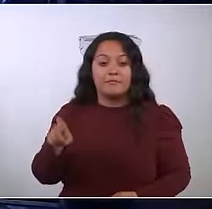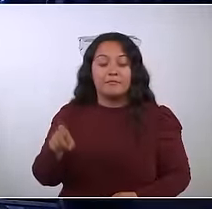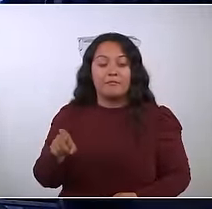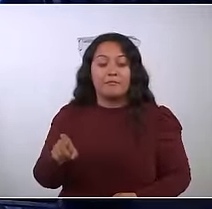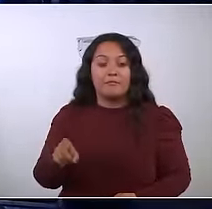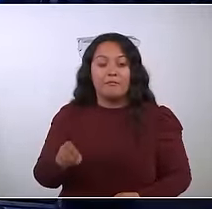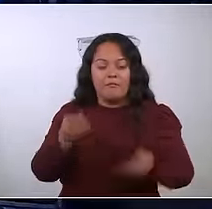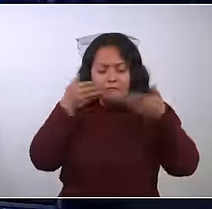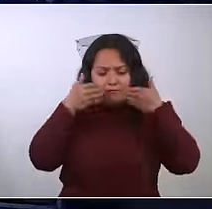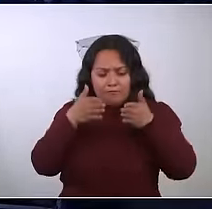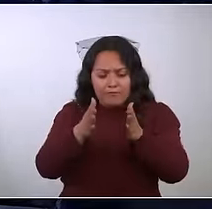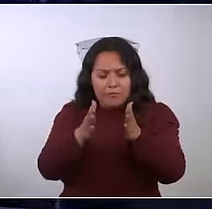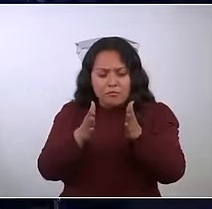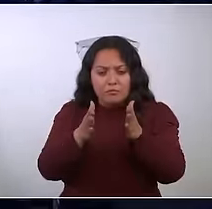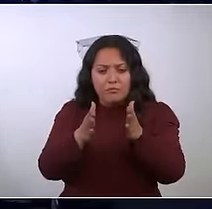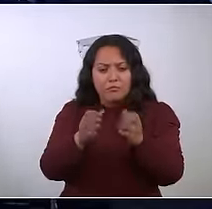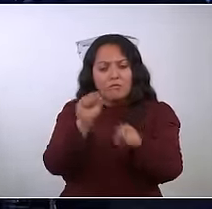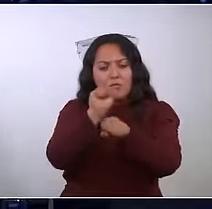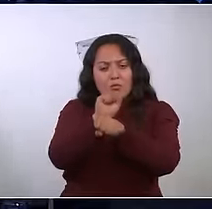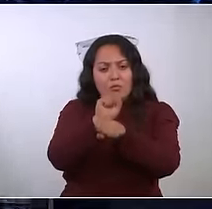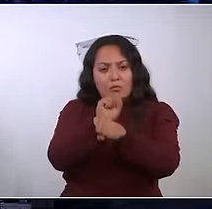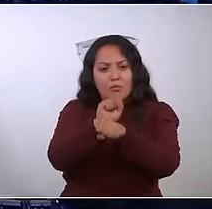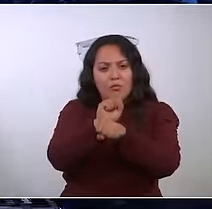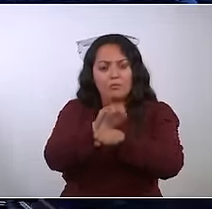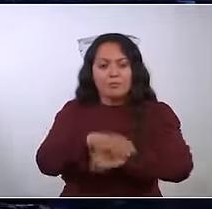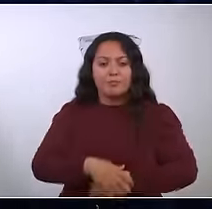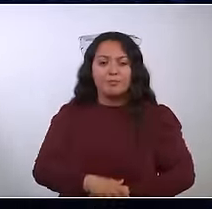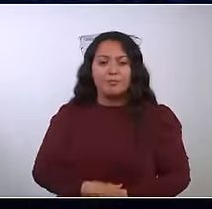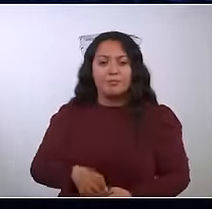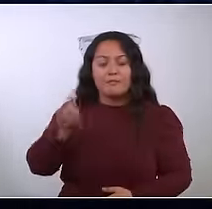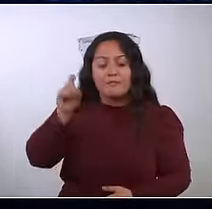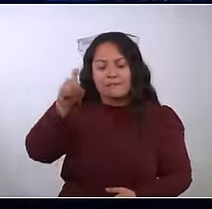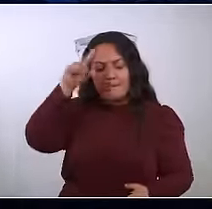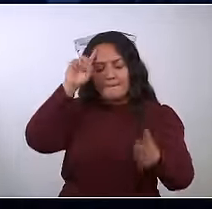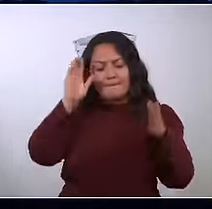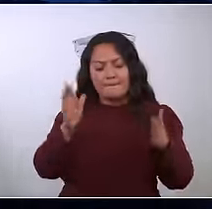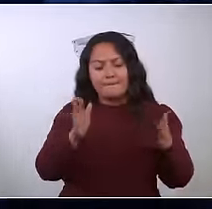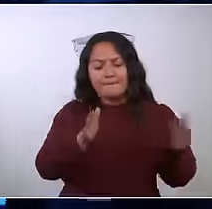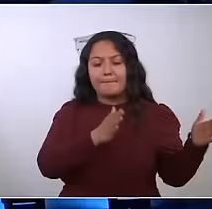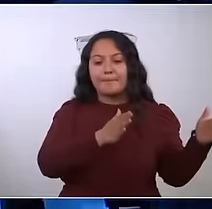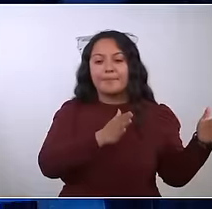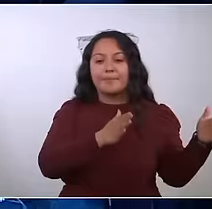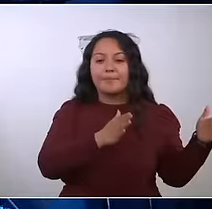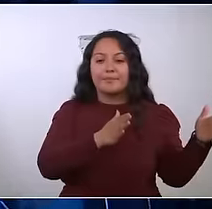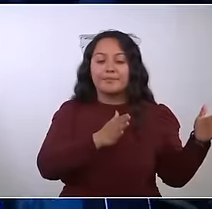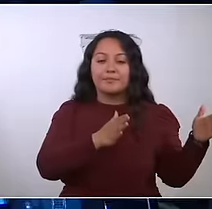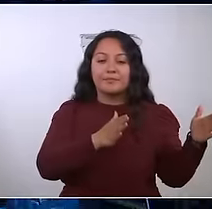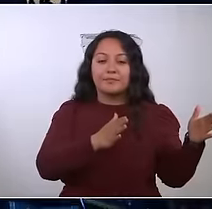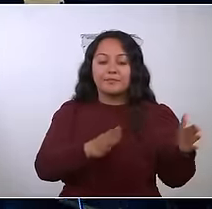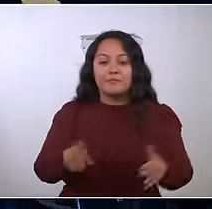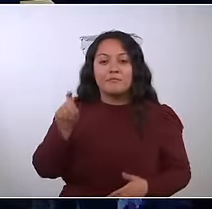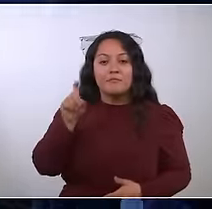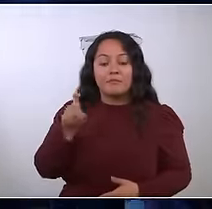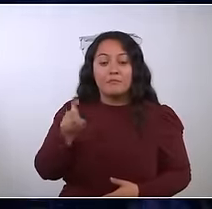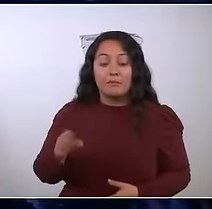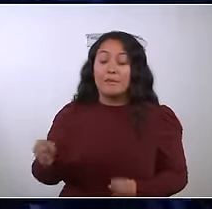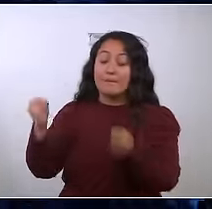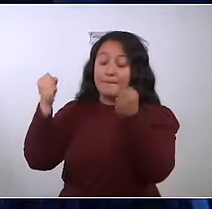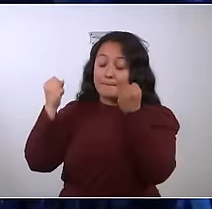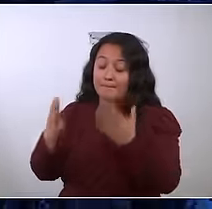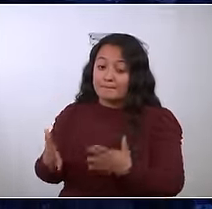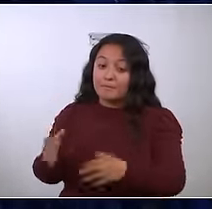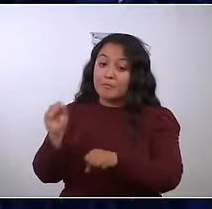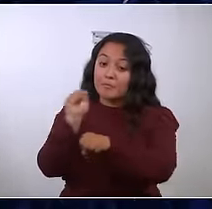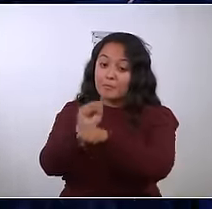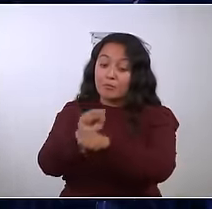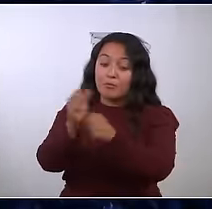intentionality. Mucho diseño. It requires a preparation. Requiere preparación. And a hard labor of many